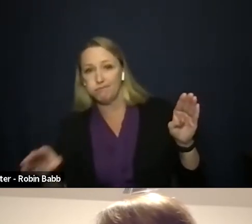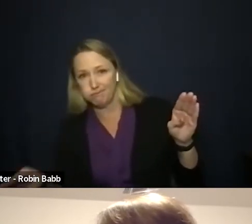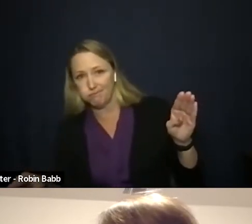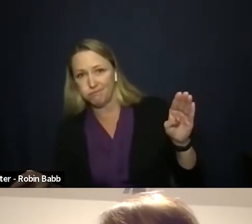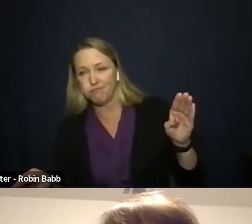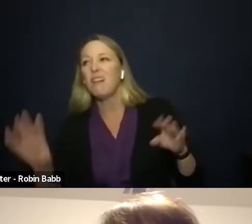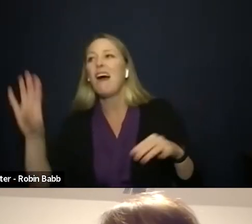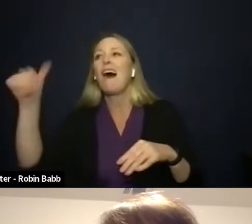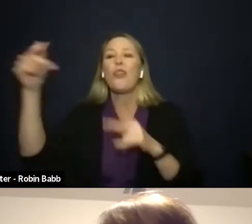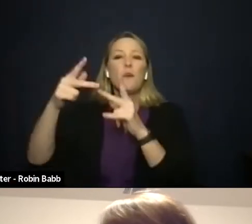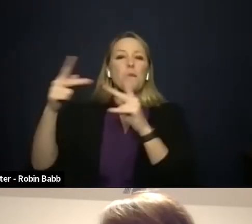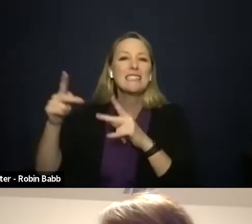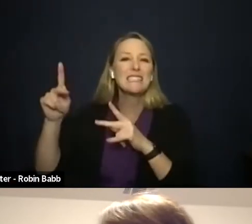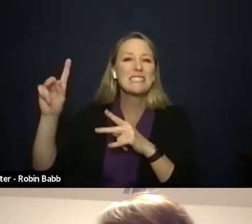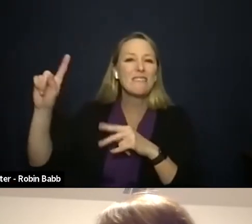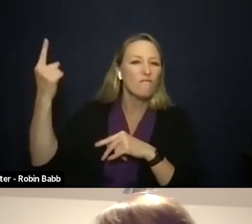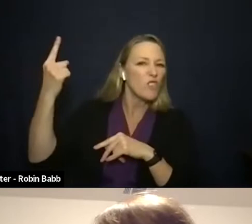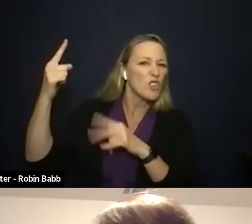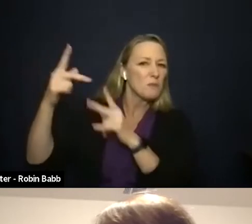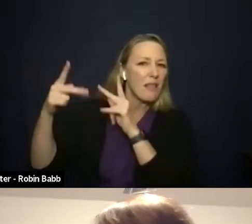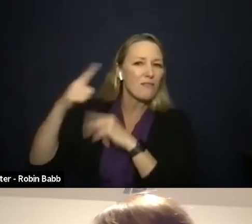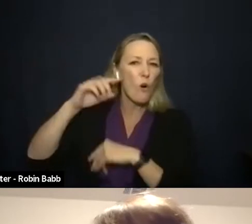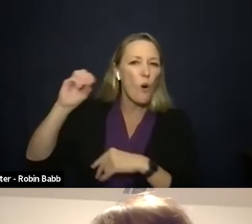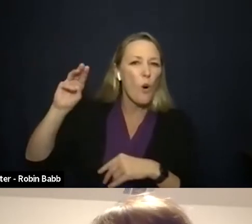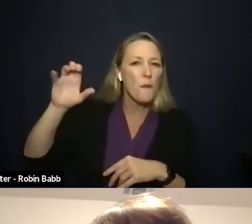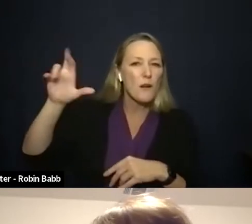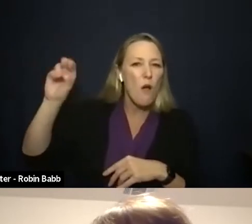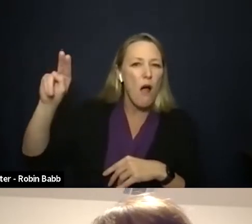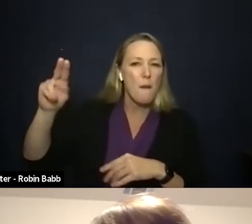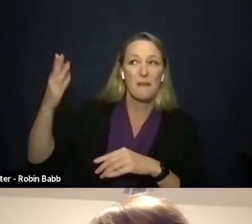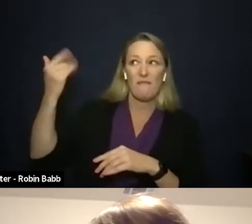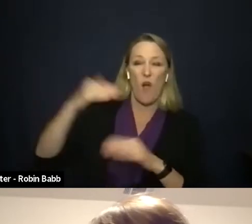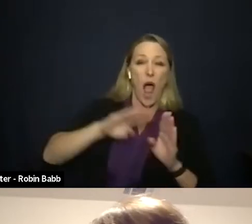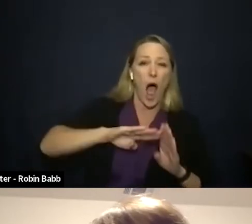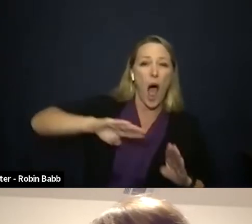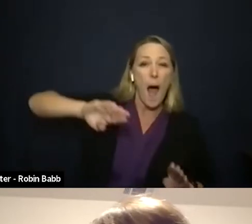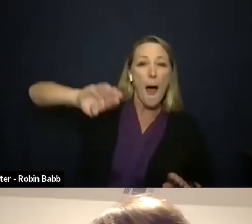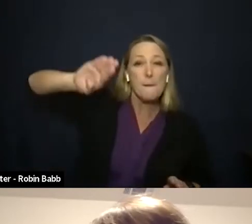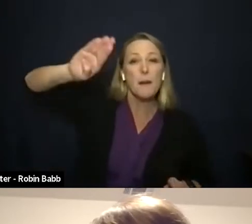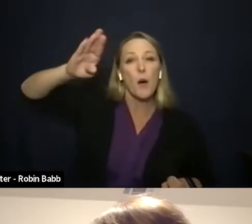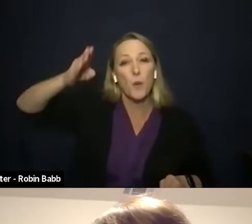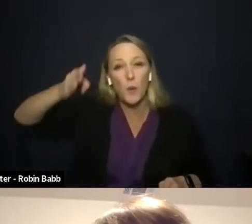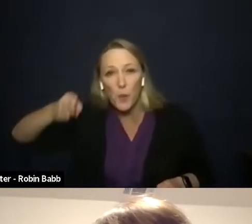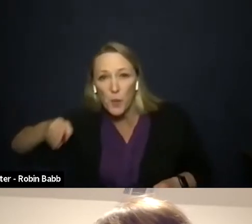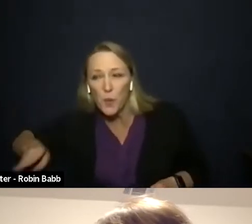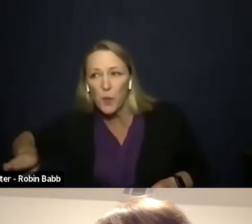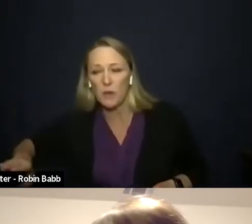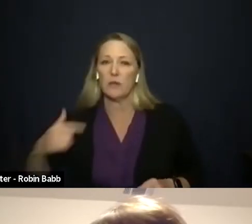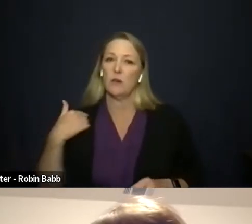quickly risen we hope it quickly decreases and we have less covet in our community and it's safer for